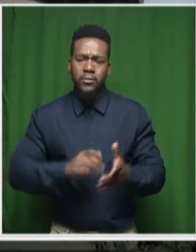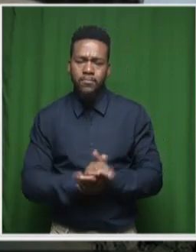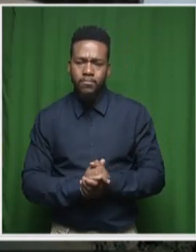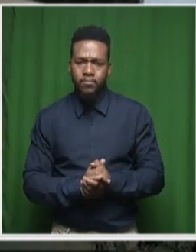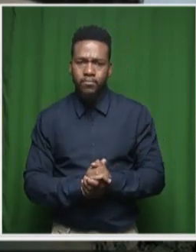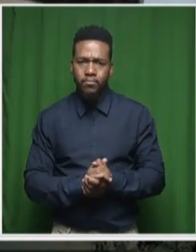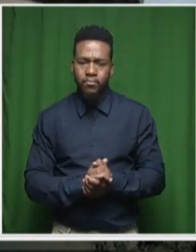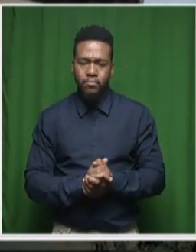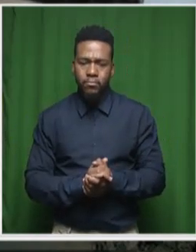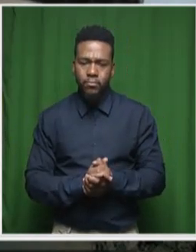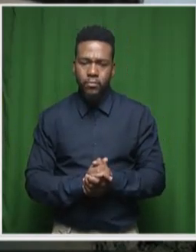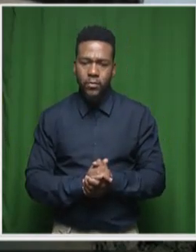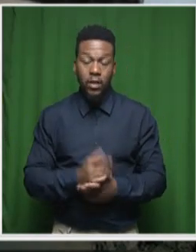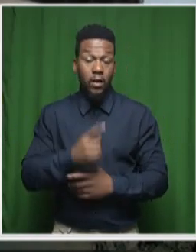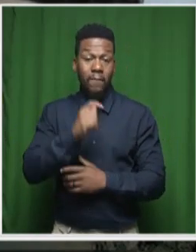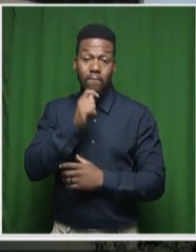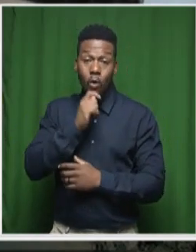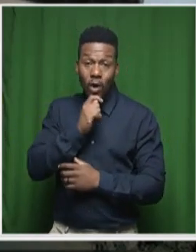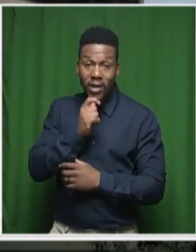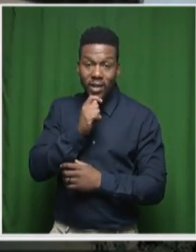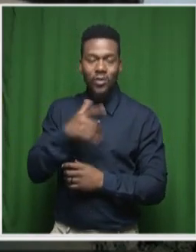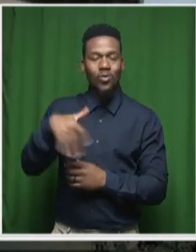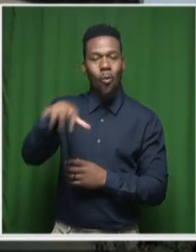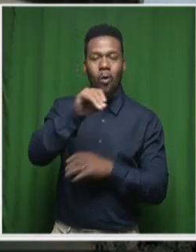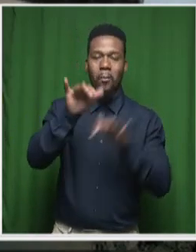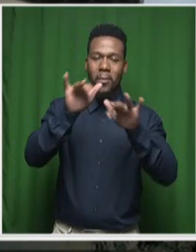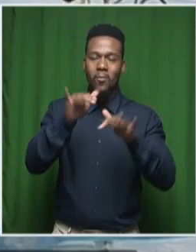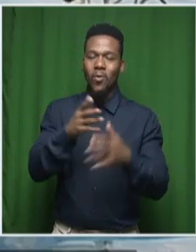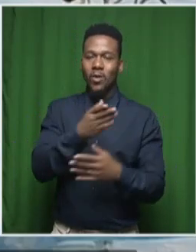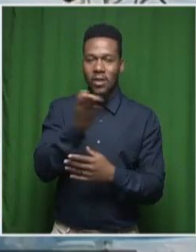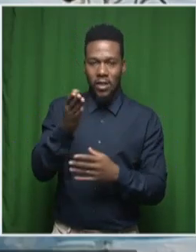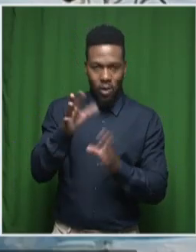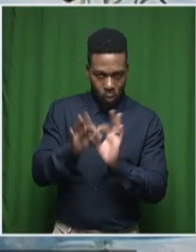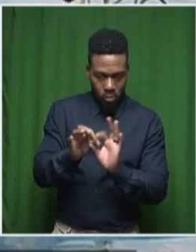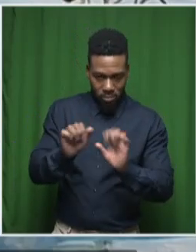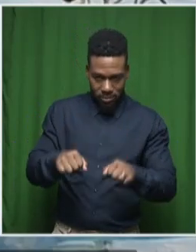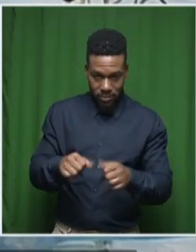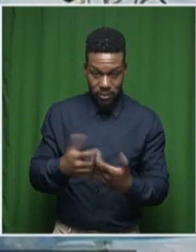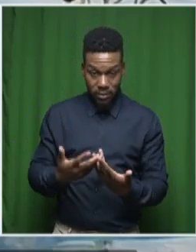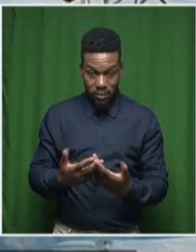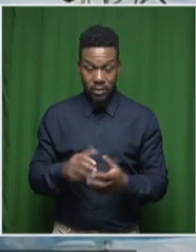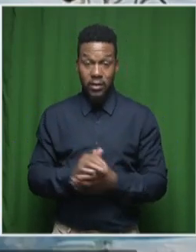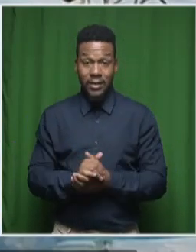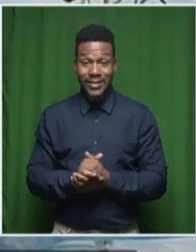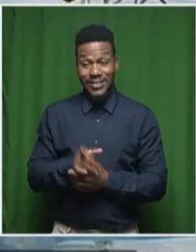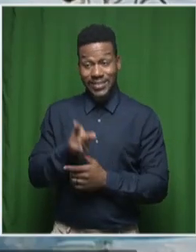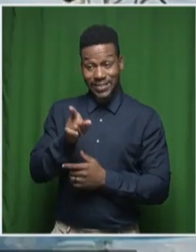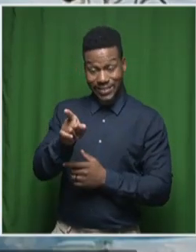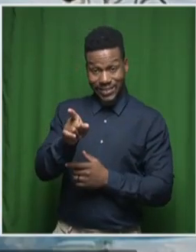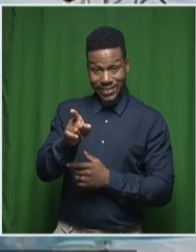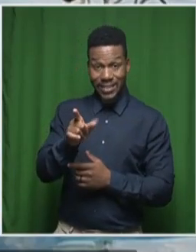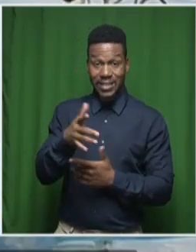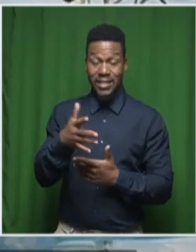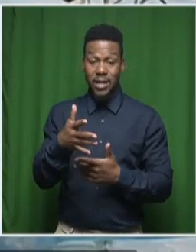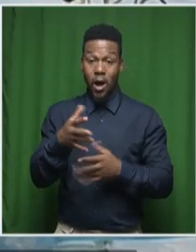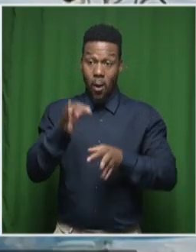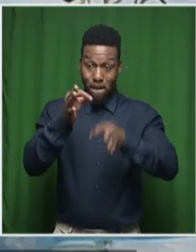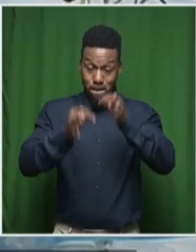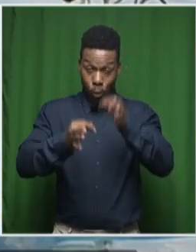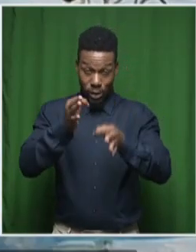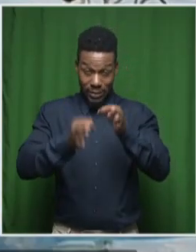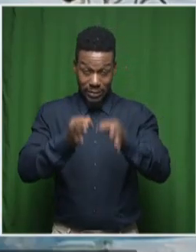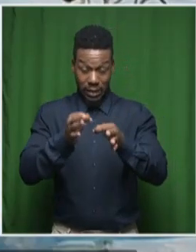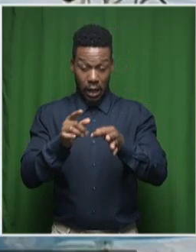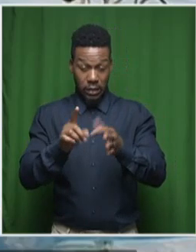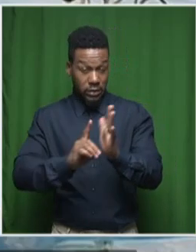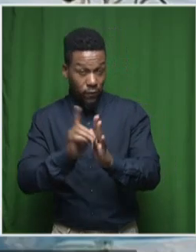Good morning, a very good morning to you, Lebo, and a good morning to your viewers. The geopolitical developments play a